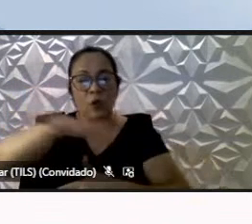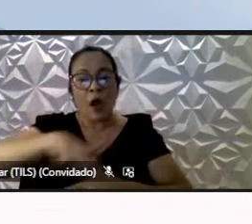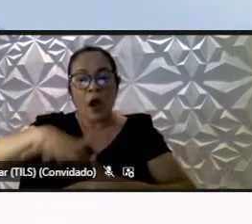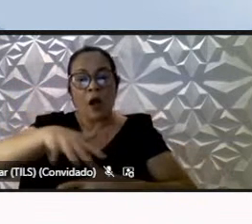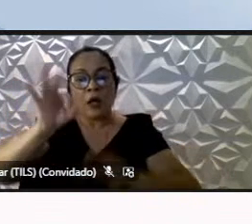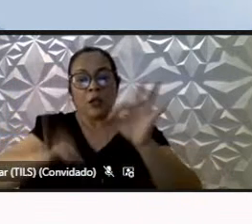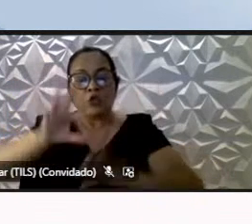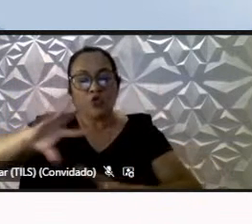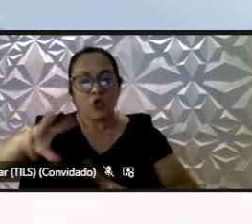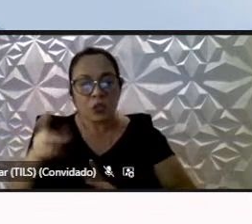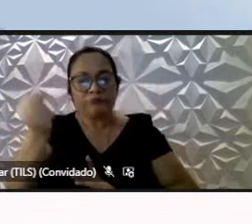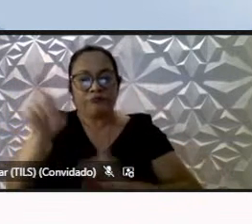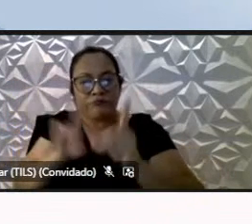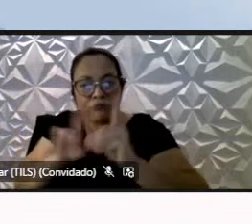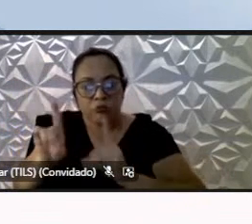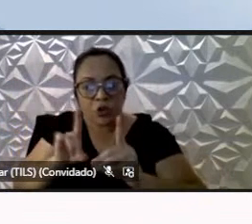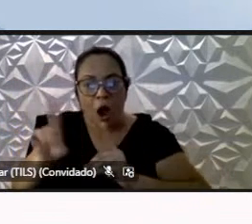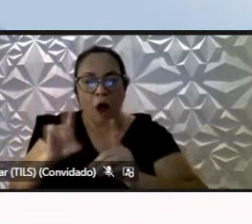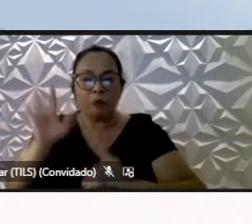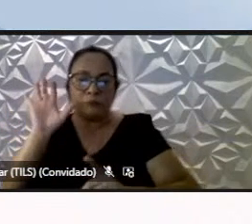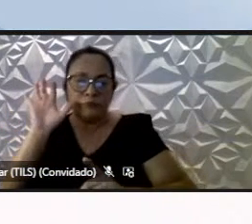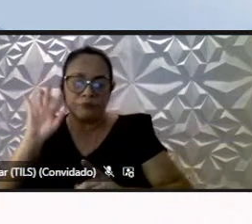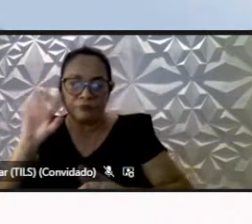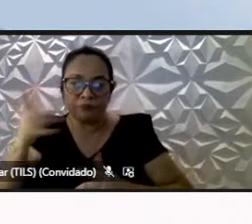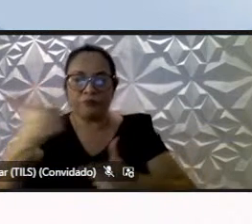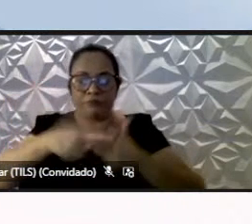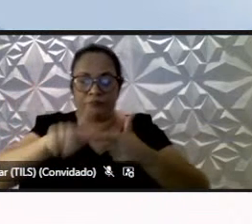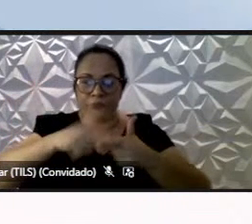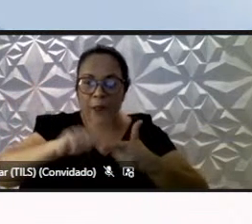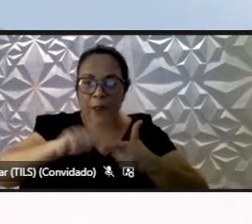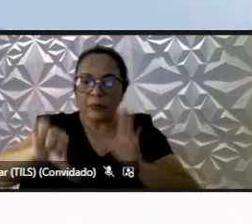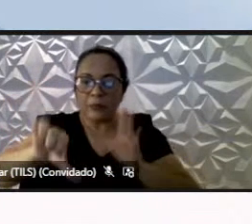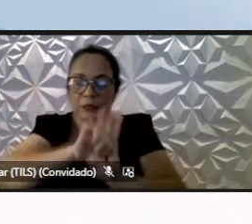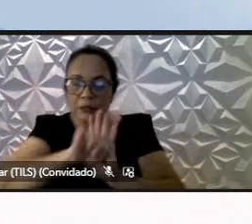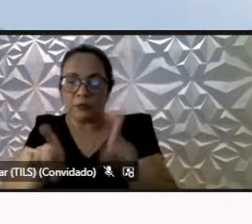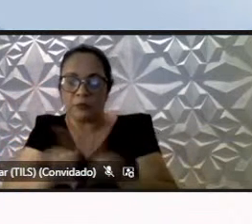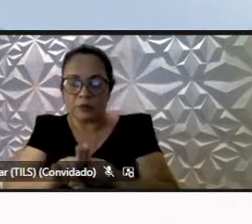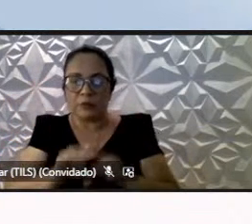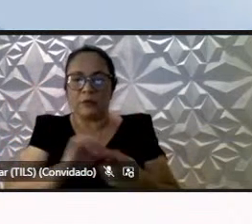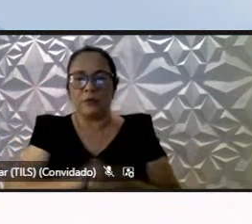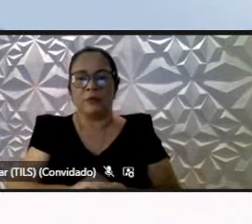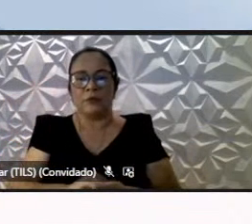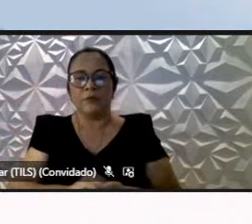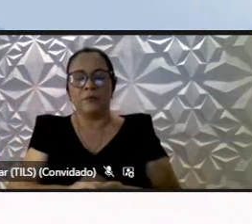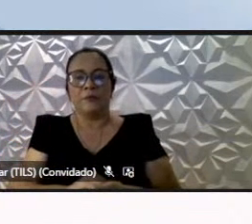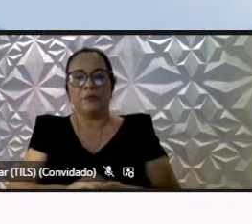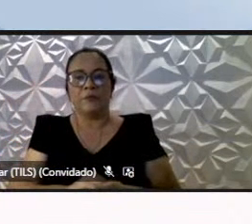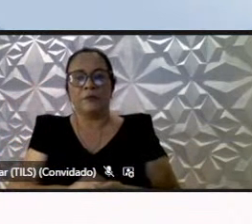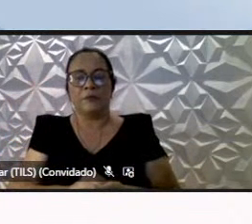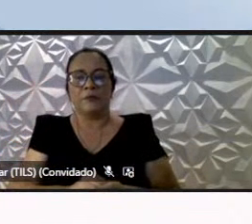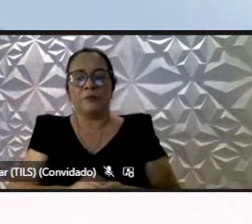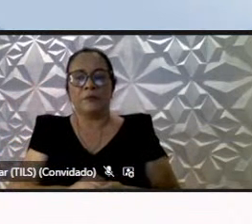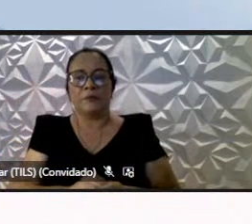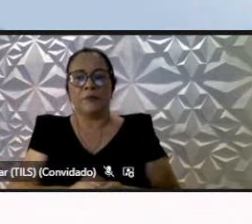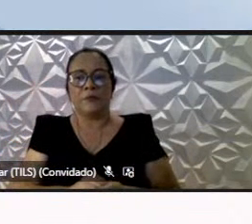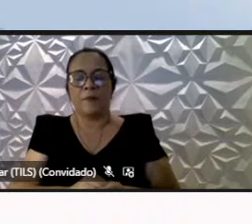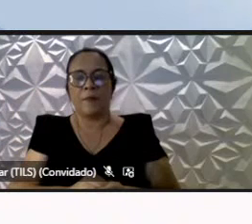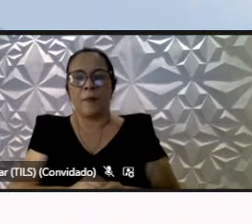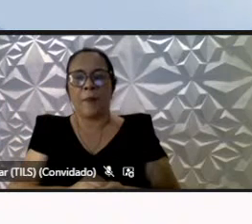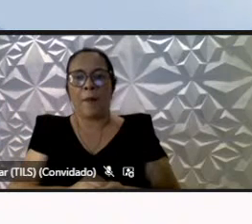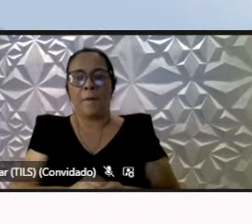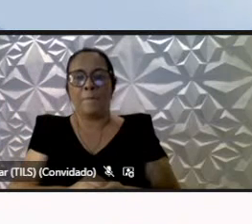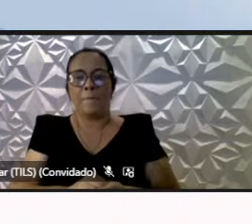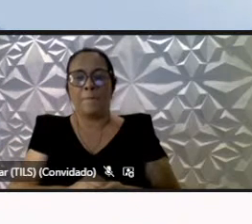The first one is basic, I think, to any society and any culture. It's respect for